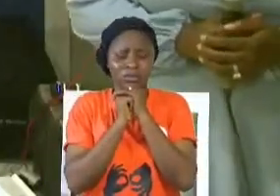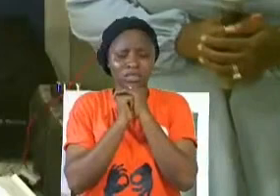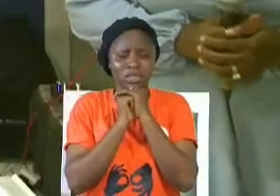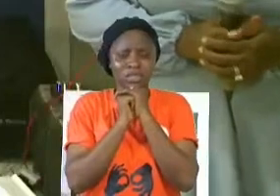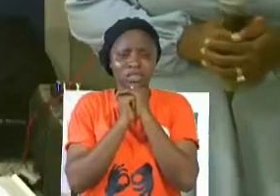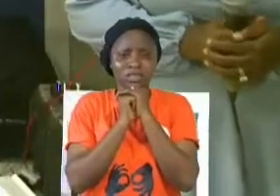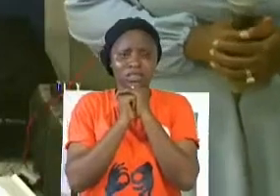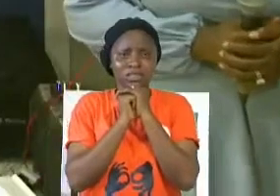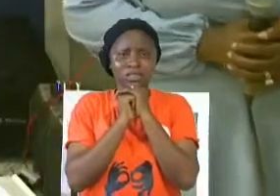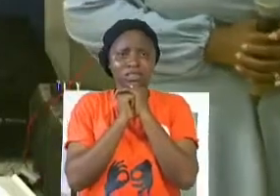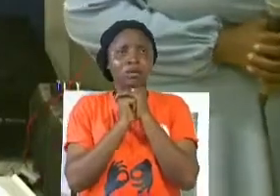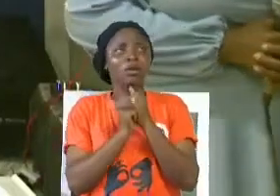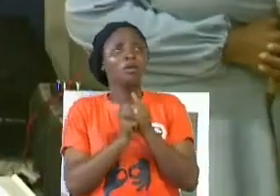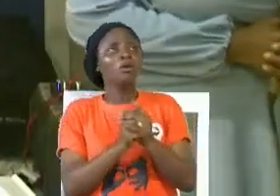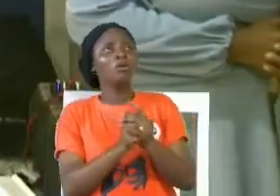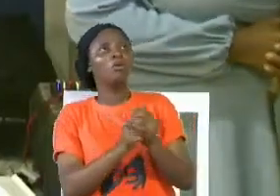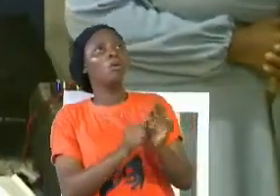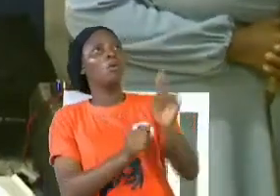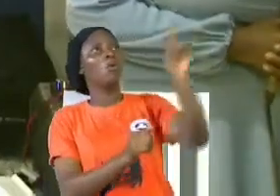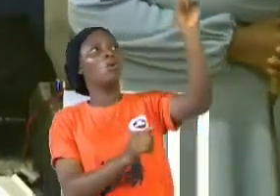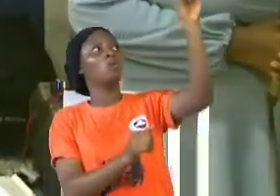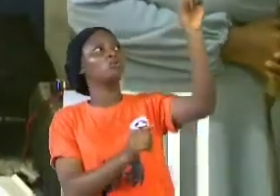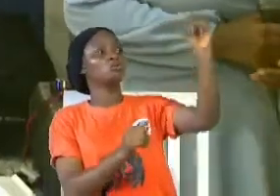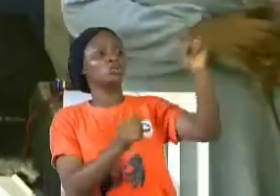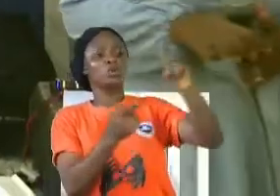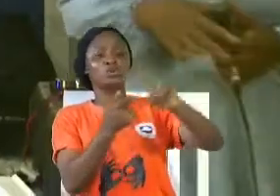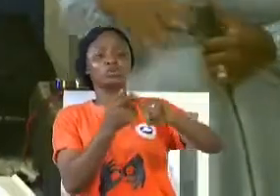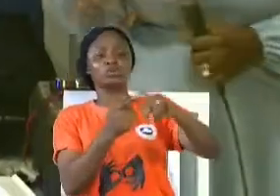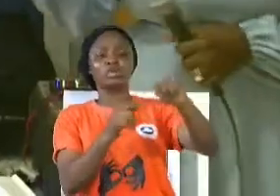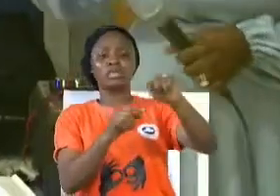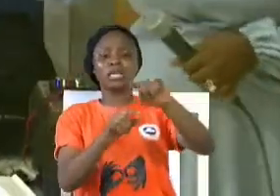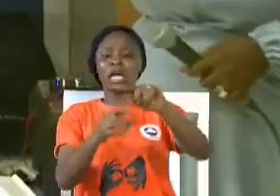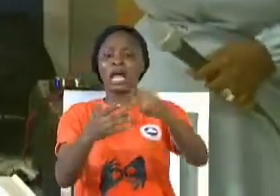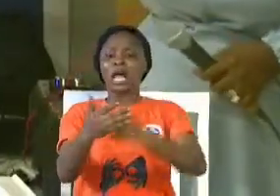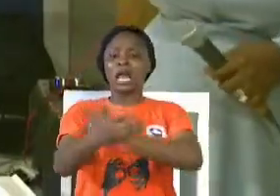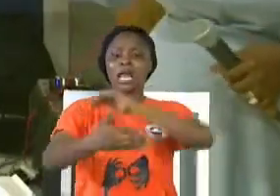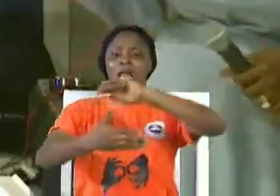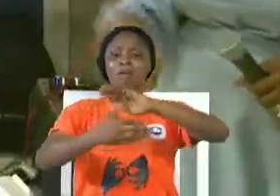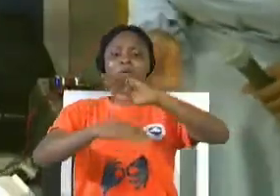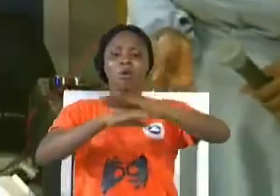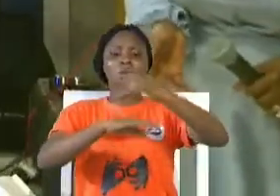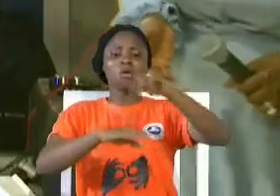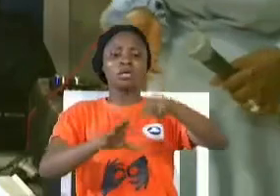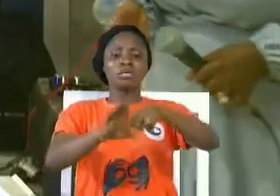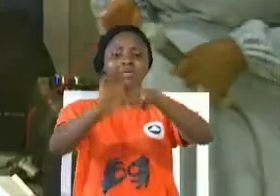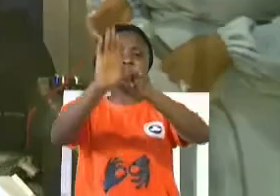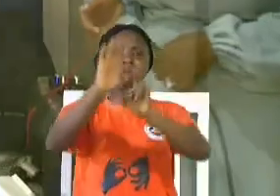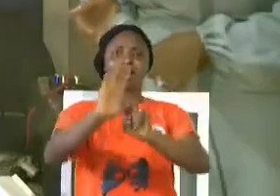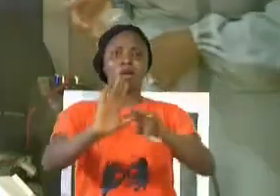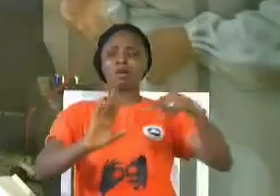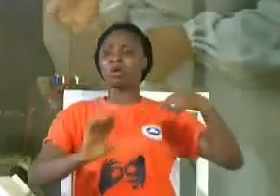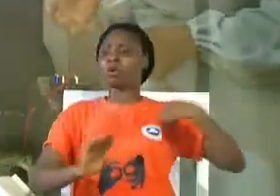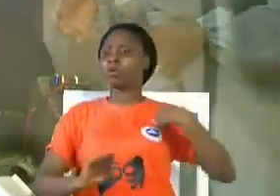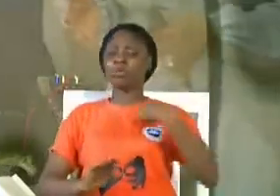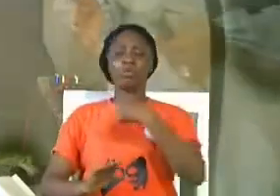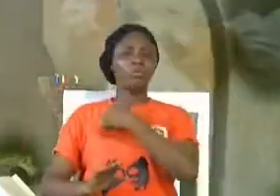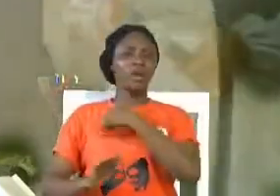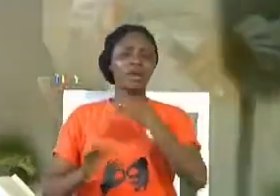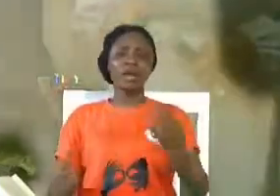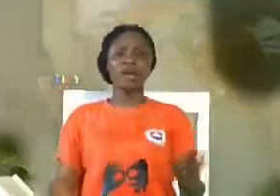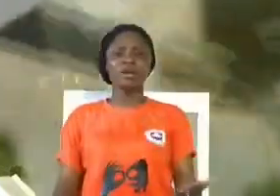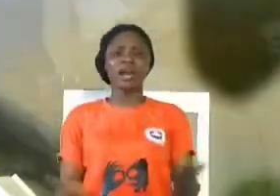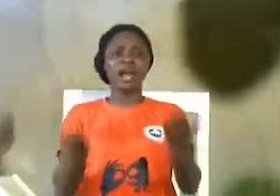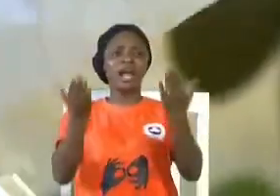Now unto the Lamb upon the throne. We raise